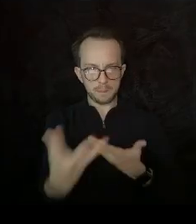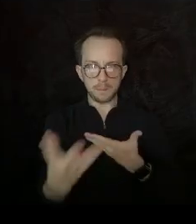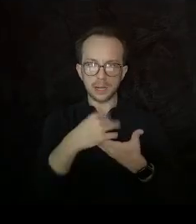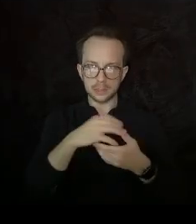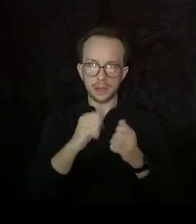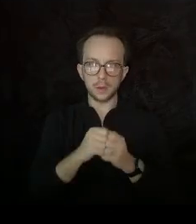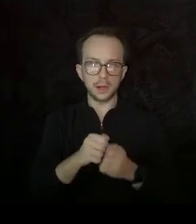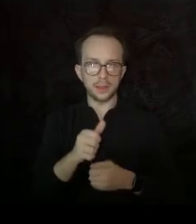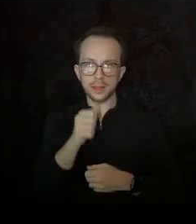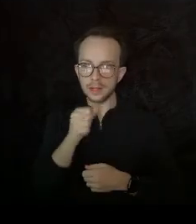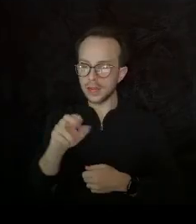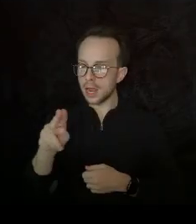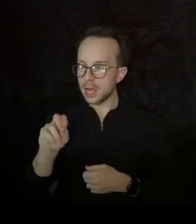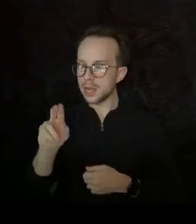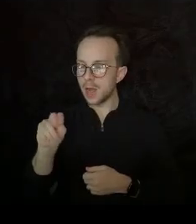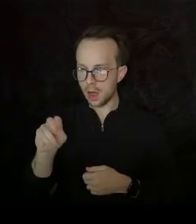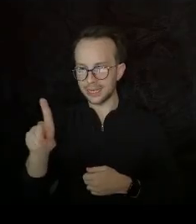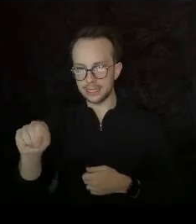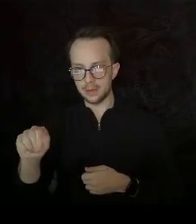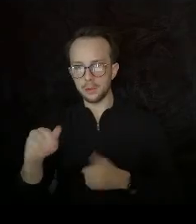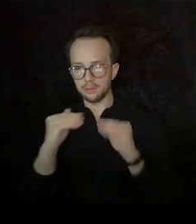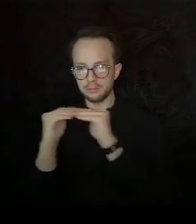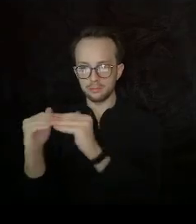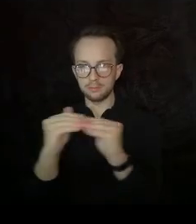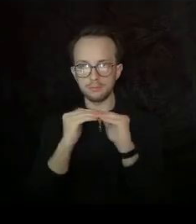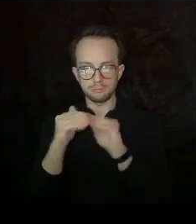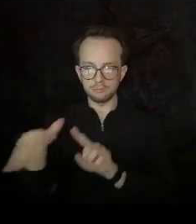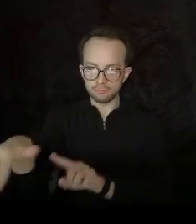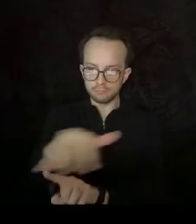non-disabled peers across the school settings.